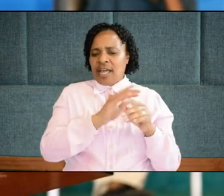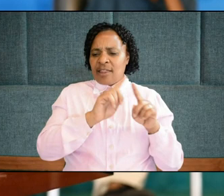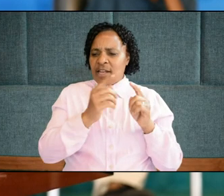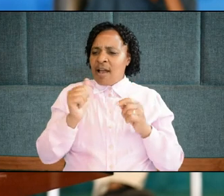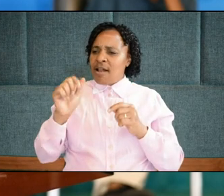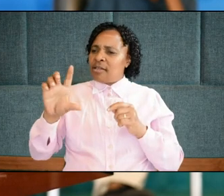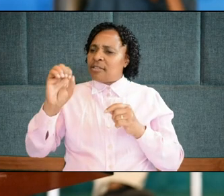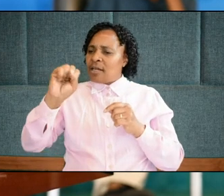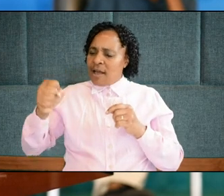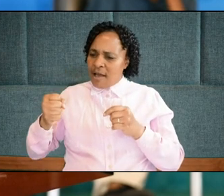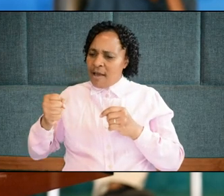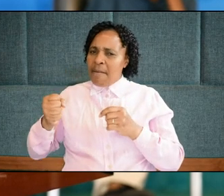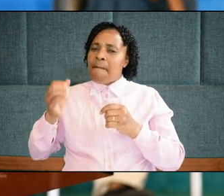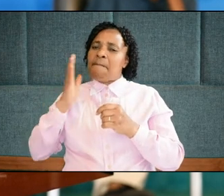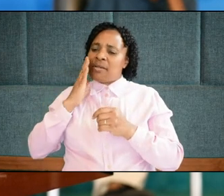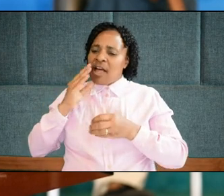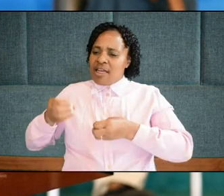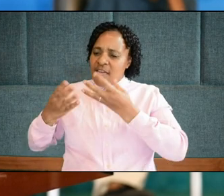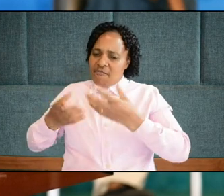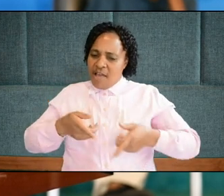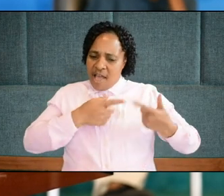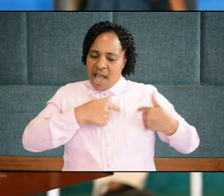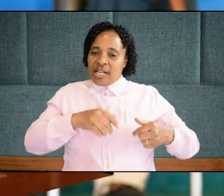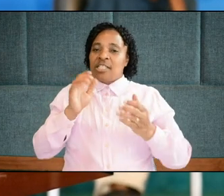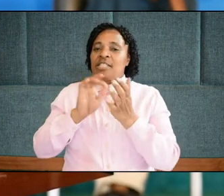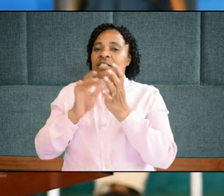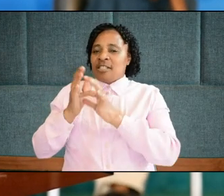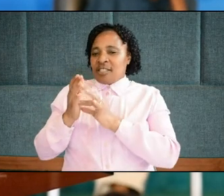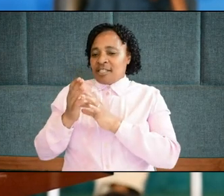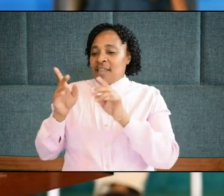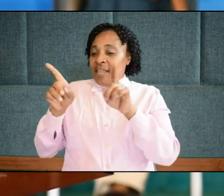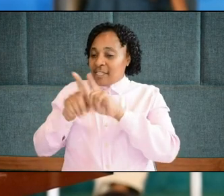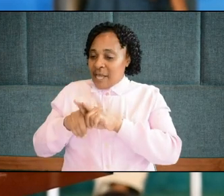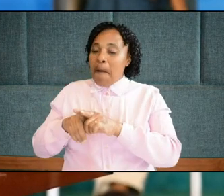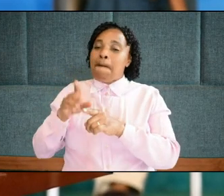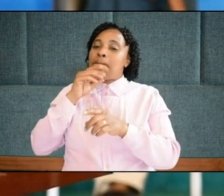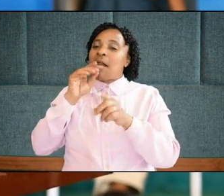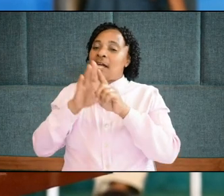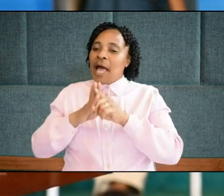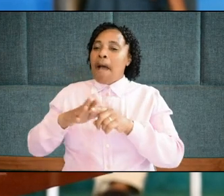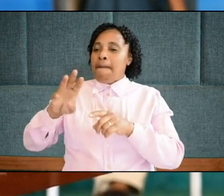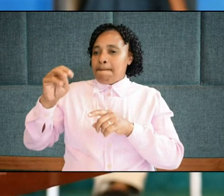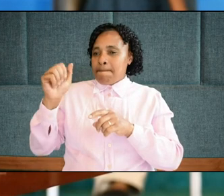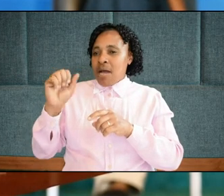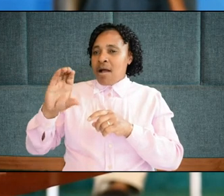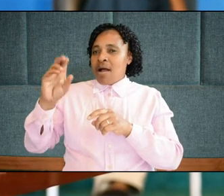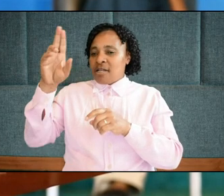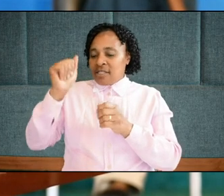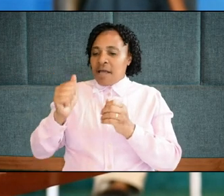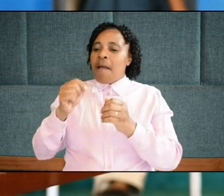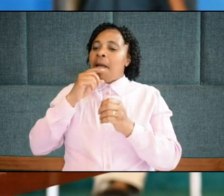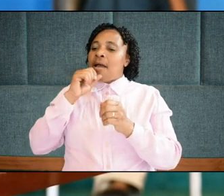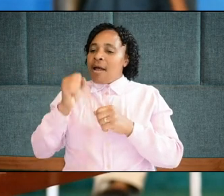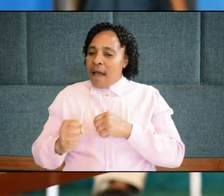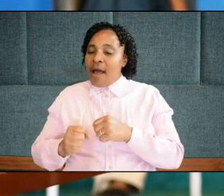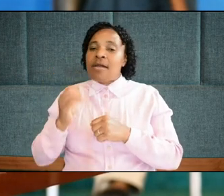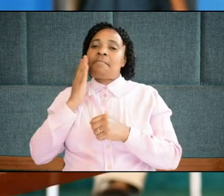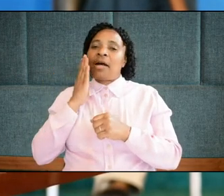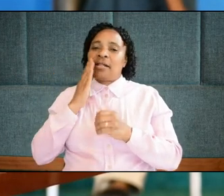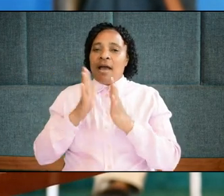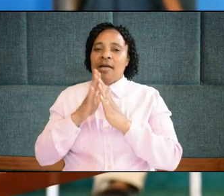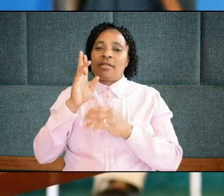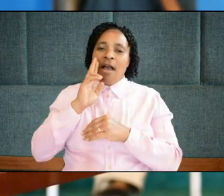gave her heart to Jesus. So did her brother, Marcus, her grandmother, and uncle.